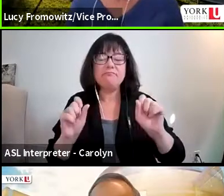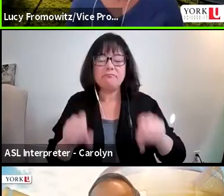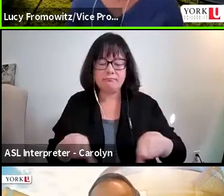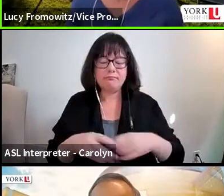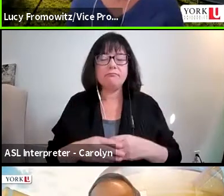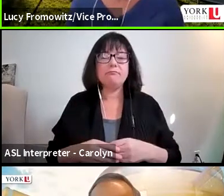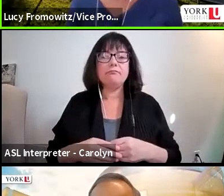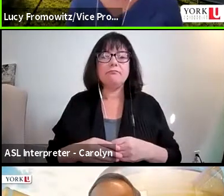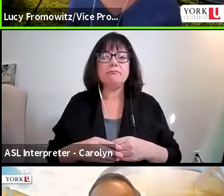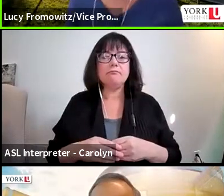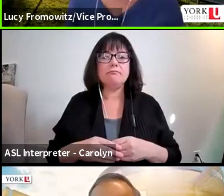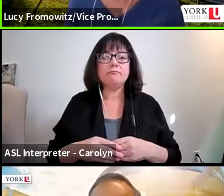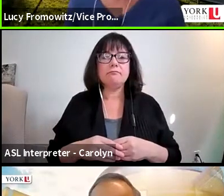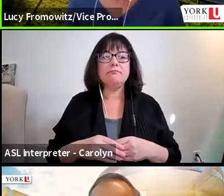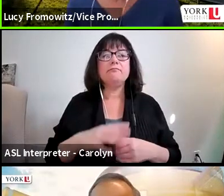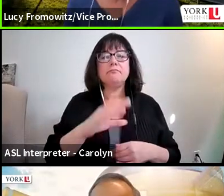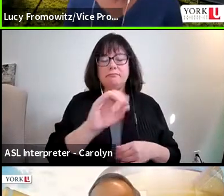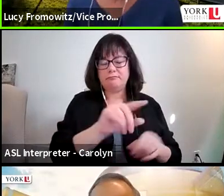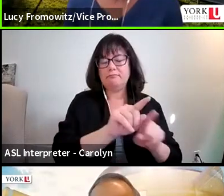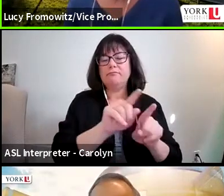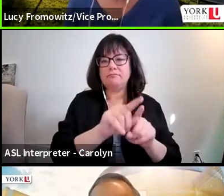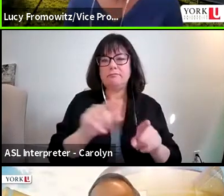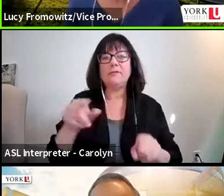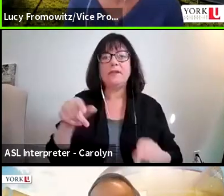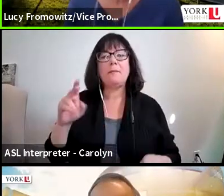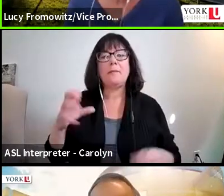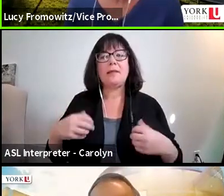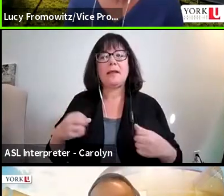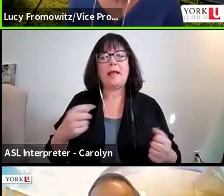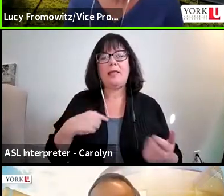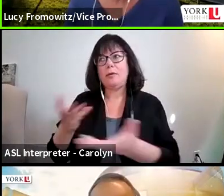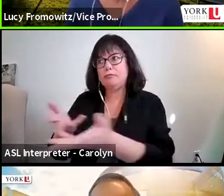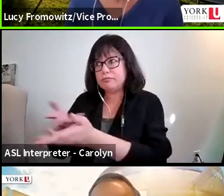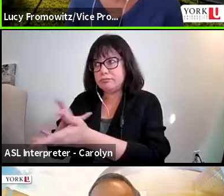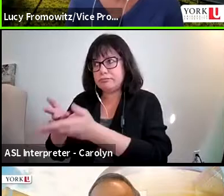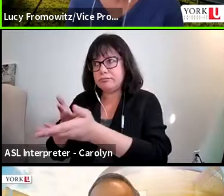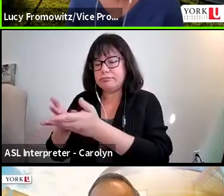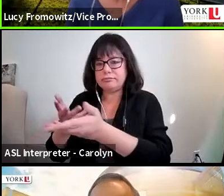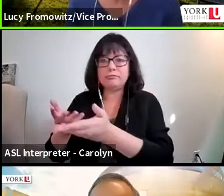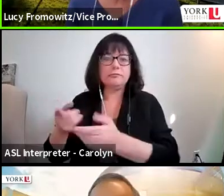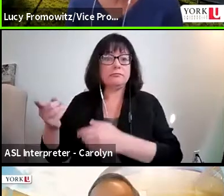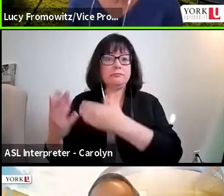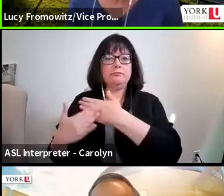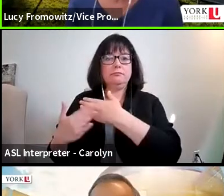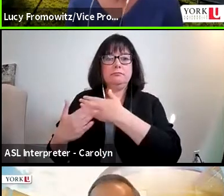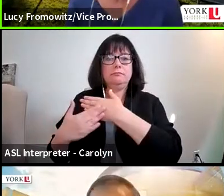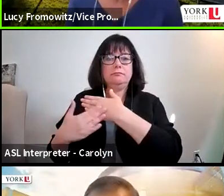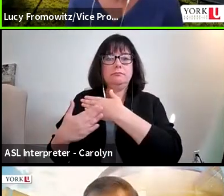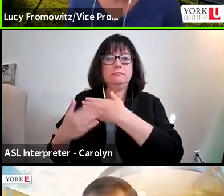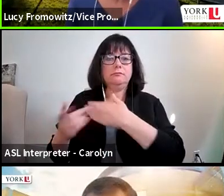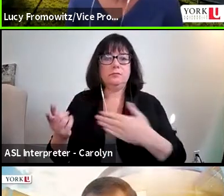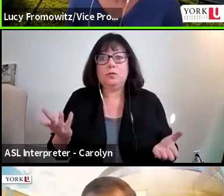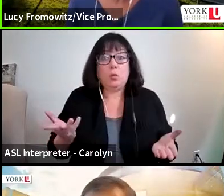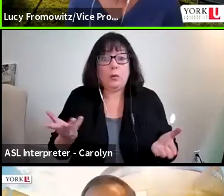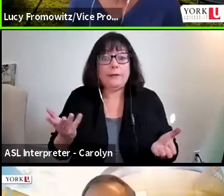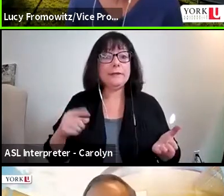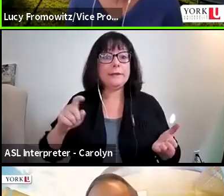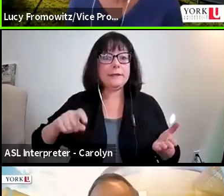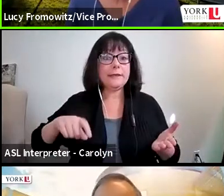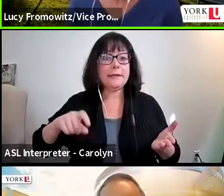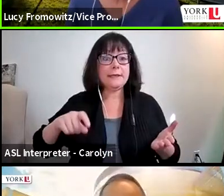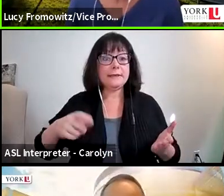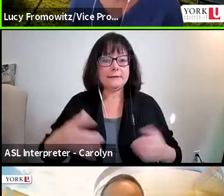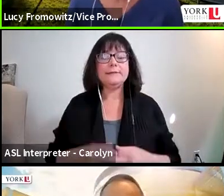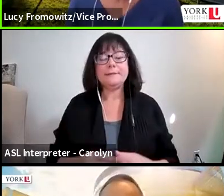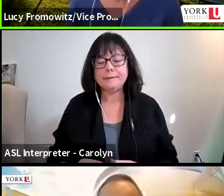with public health, and we really take directions from them. They let us know what, if any, further action is